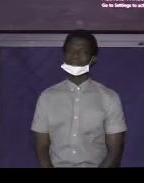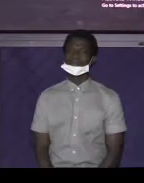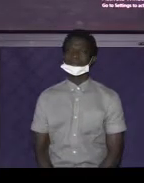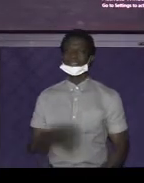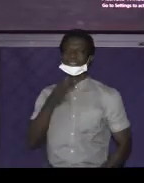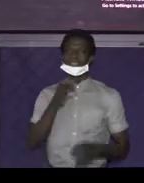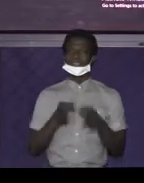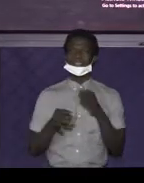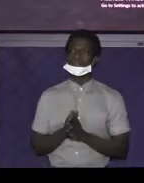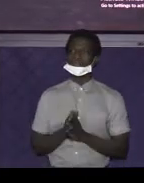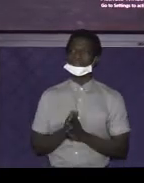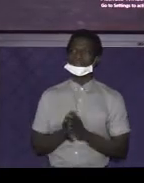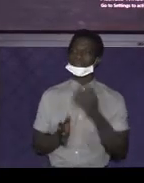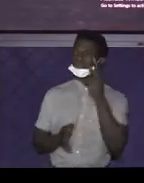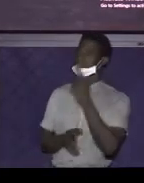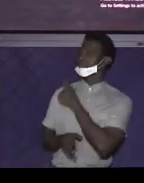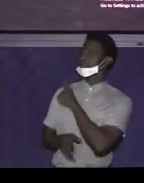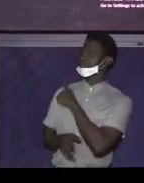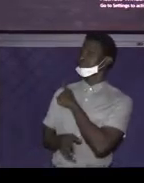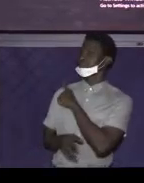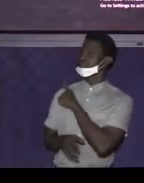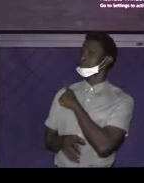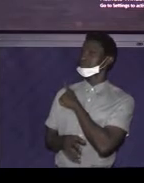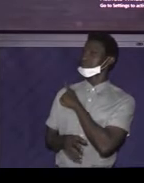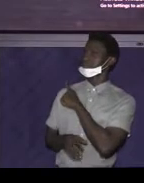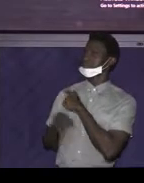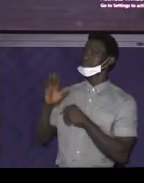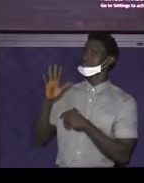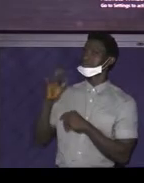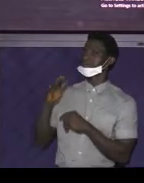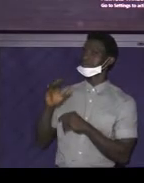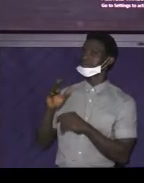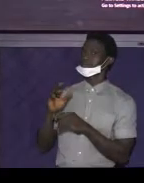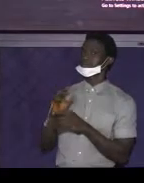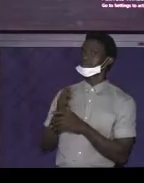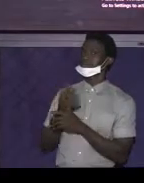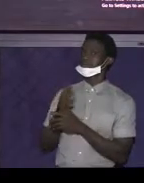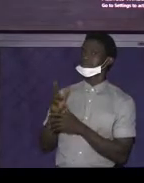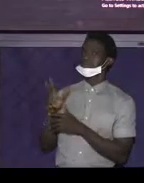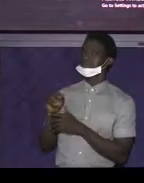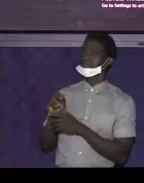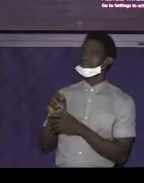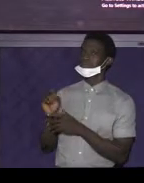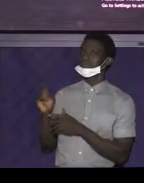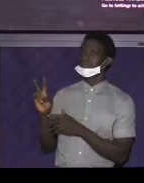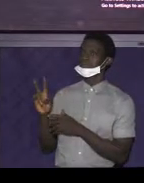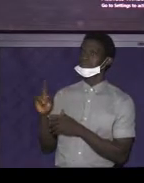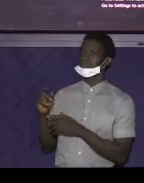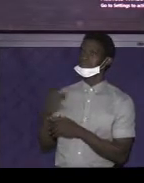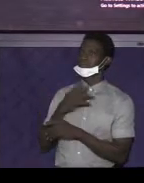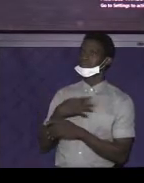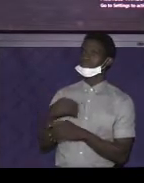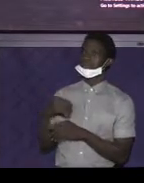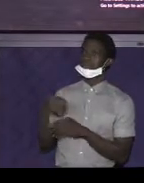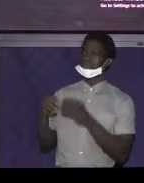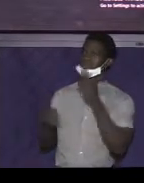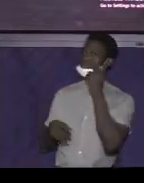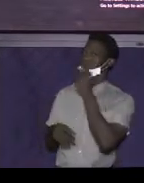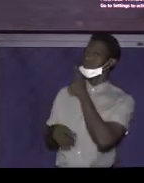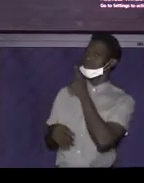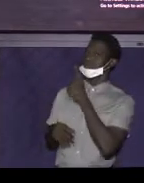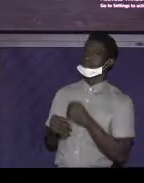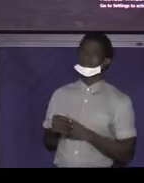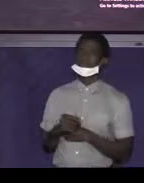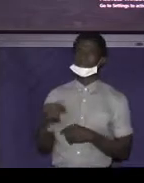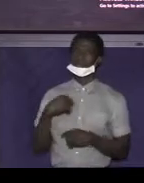So if we divide, 15 goes here 2 times, 15 goes here 3 times, remaining 1, 15 goes in 15 one time.